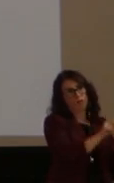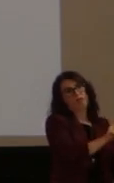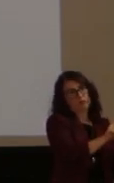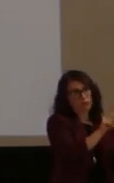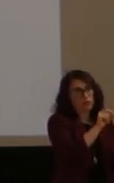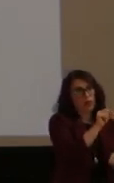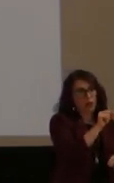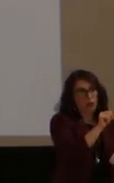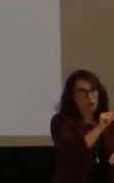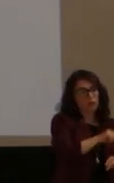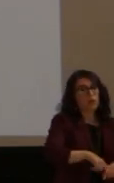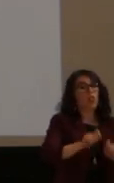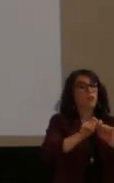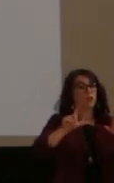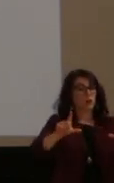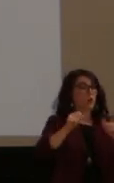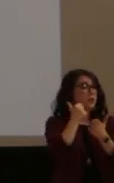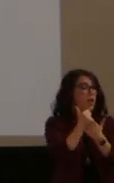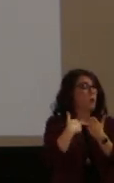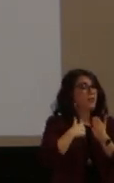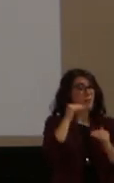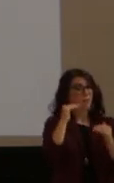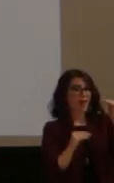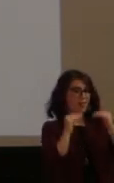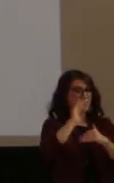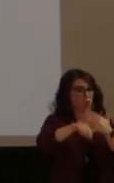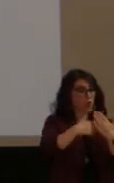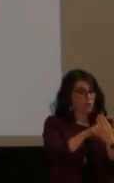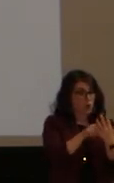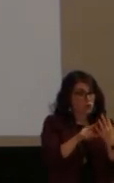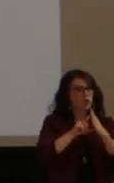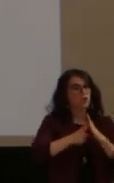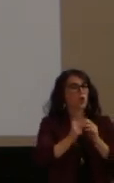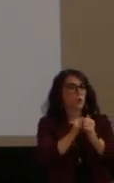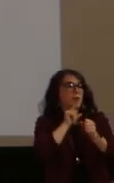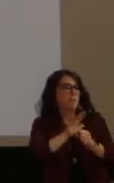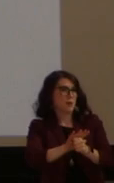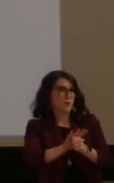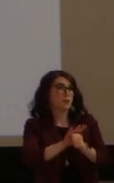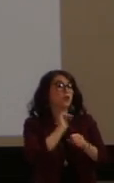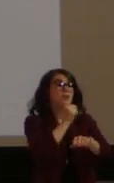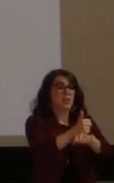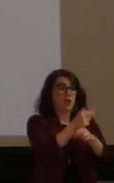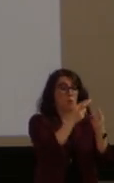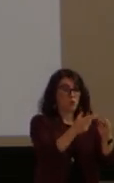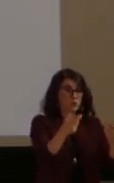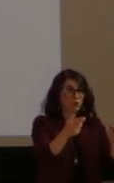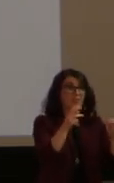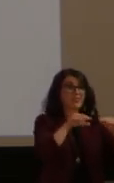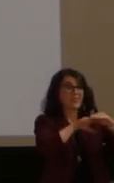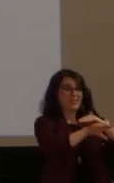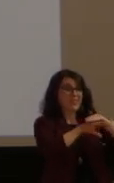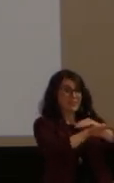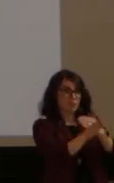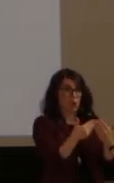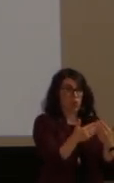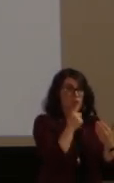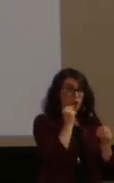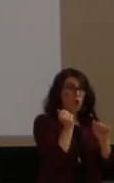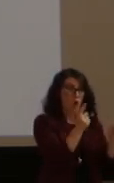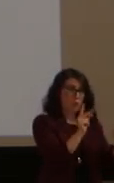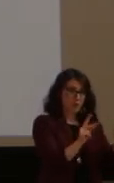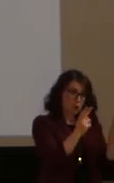The framework to balance all of these values starts with a commitment to creating a resource that's accessible to a broad range of users,